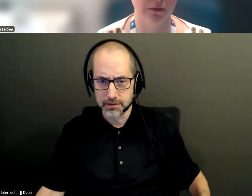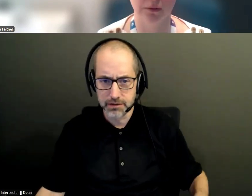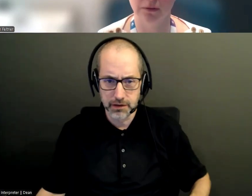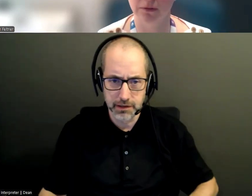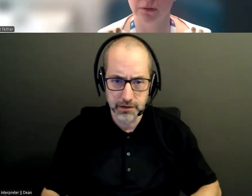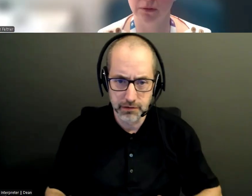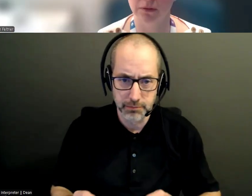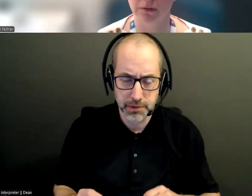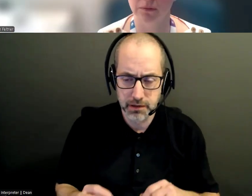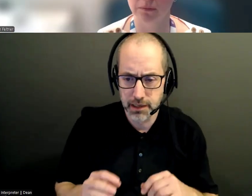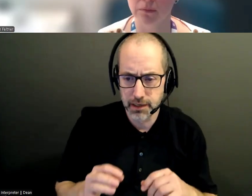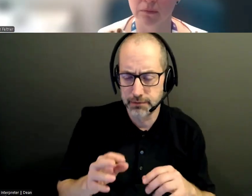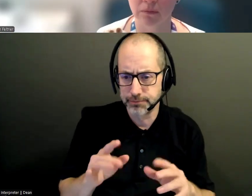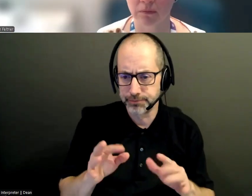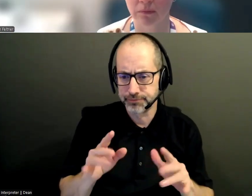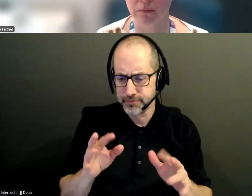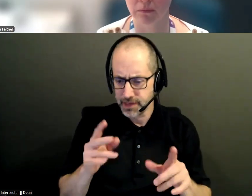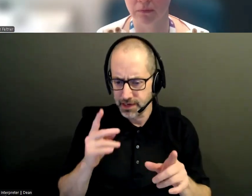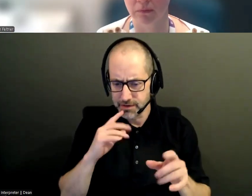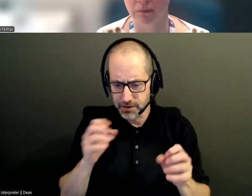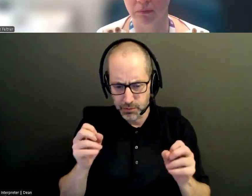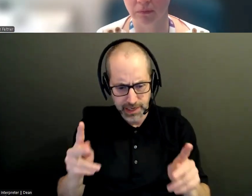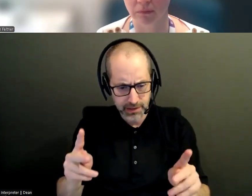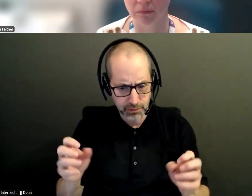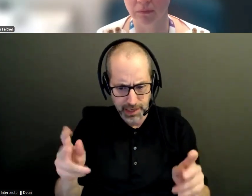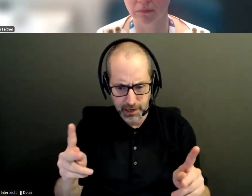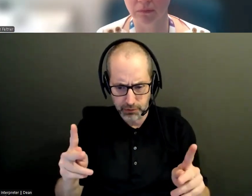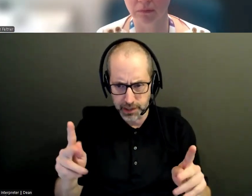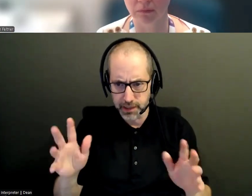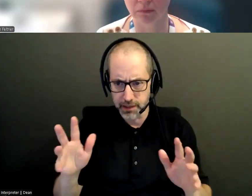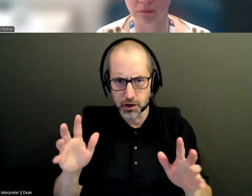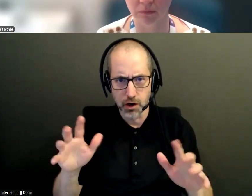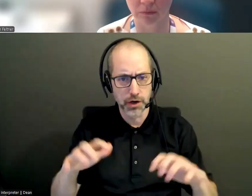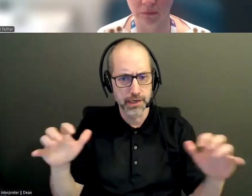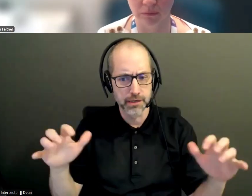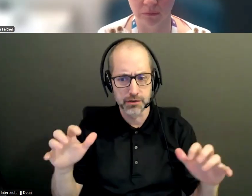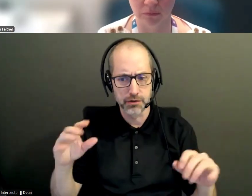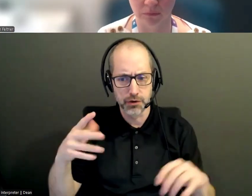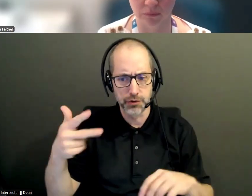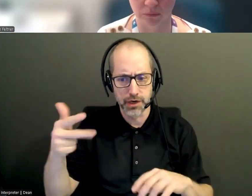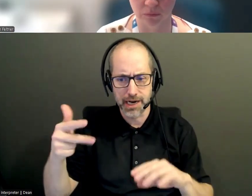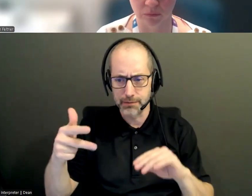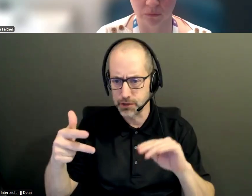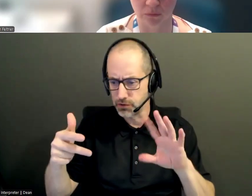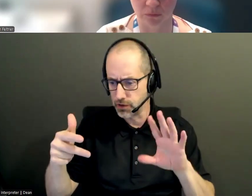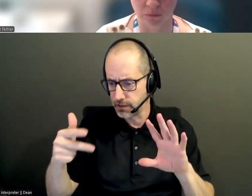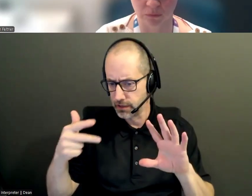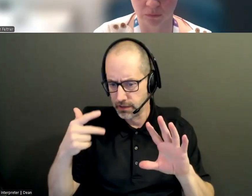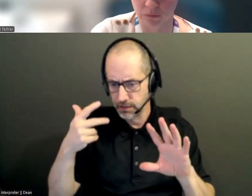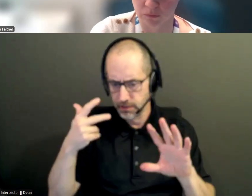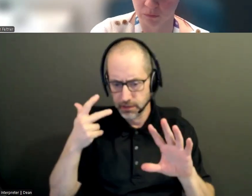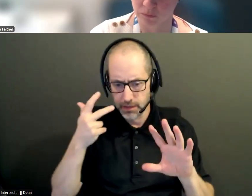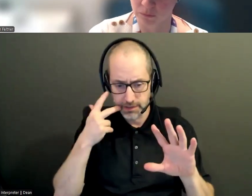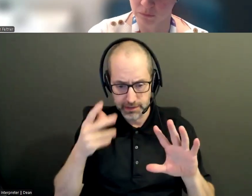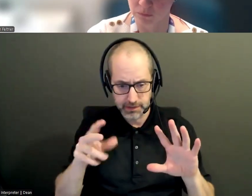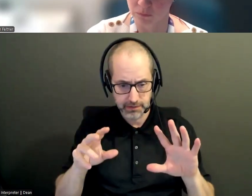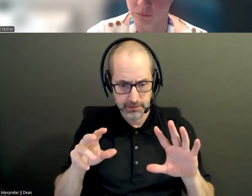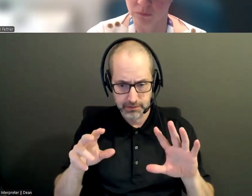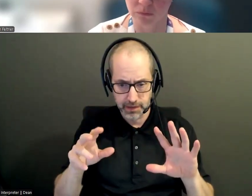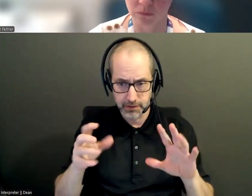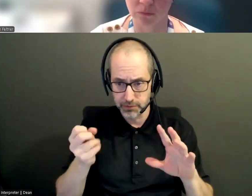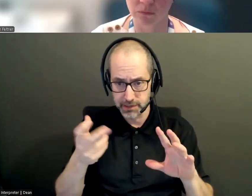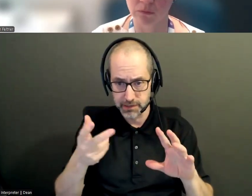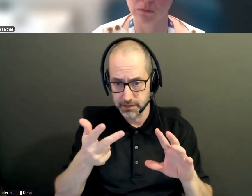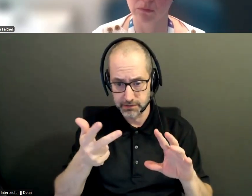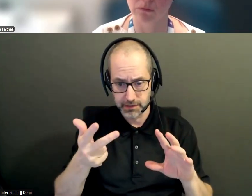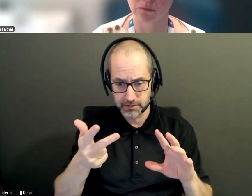Rebecca, sorry to Yeah. interrupt. Yeah. Is there a way to allow the audience to turn their cameras on?